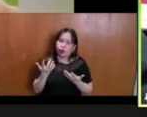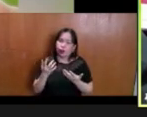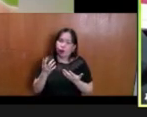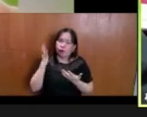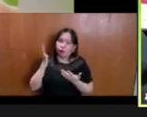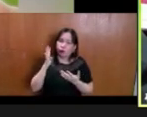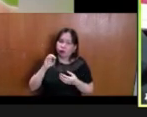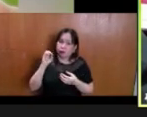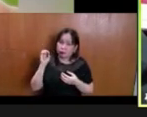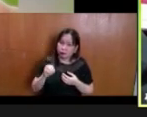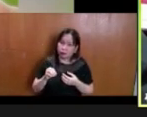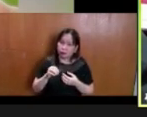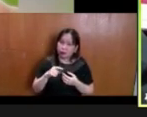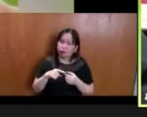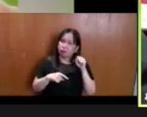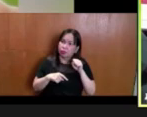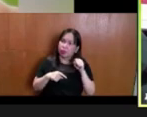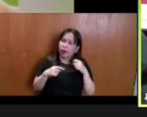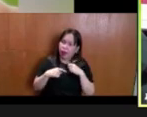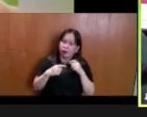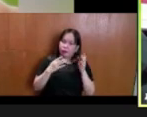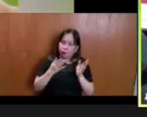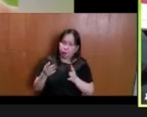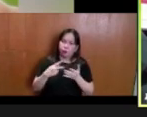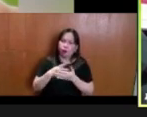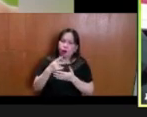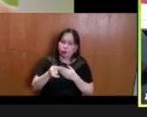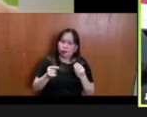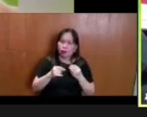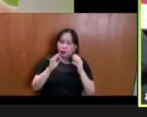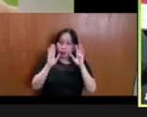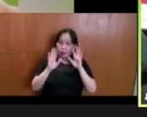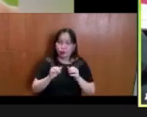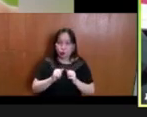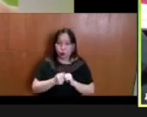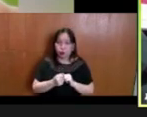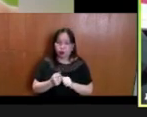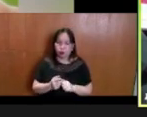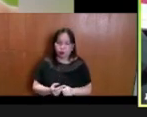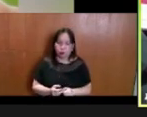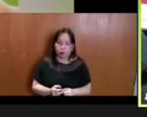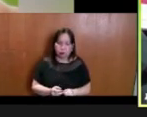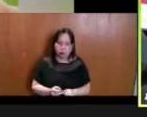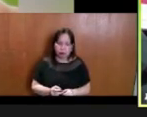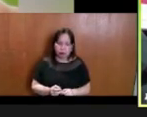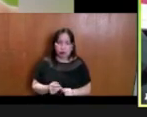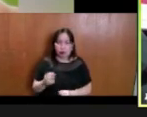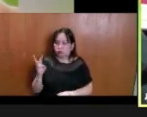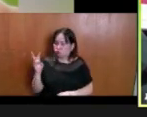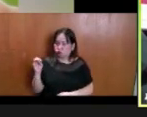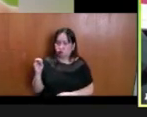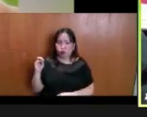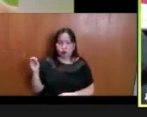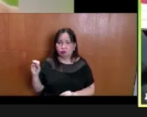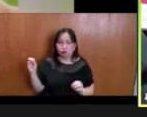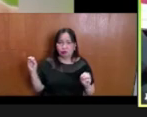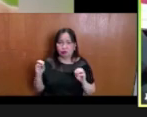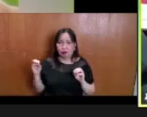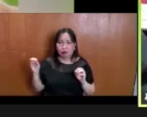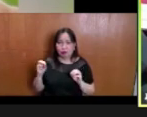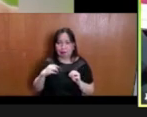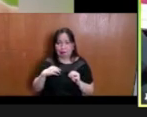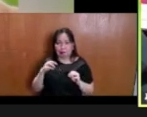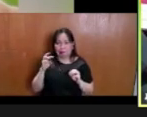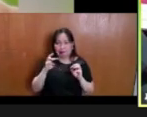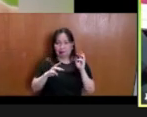or 40% are saying they have initiatives on climate change, which means 60% they don't have any initiative on